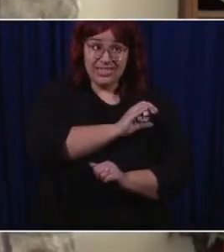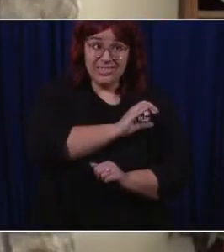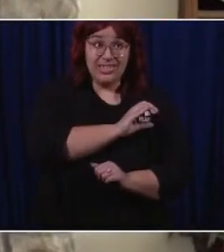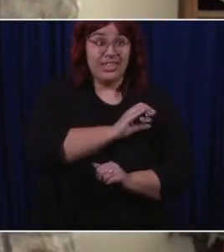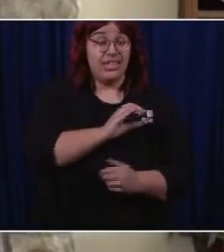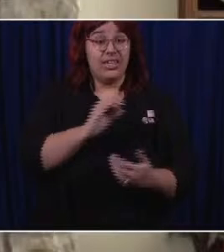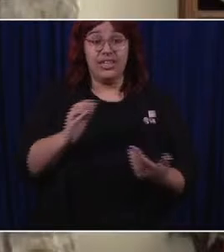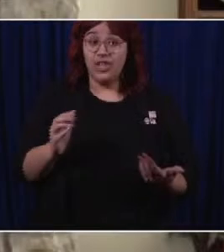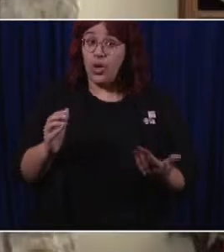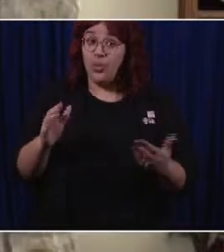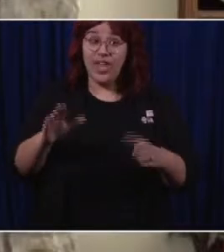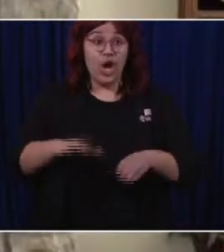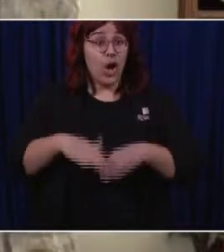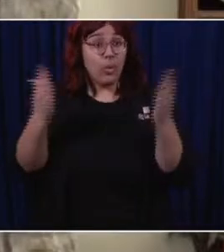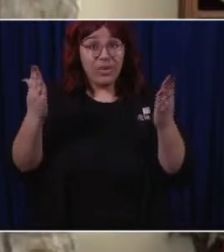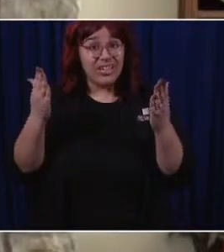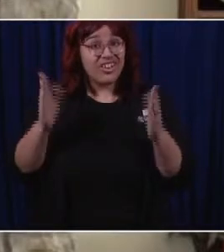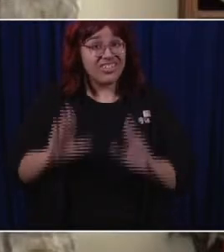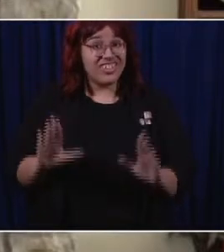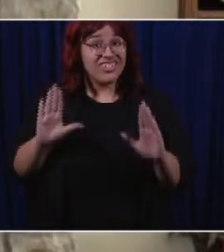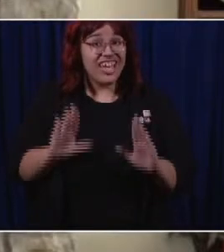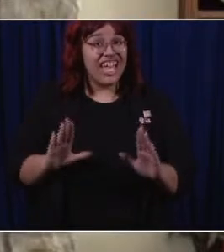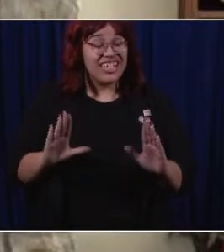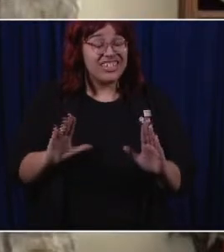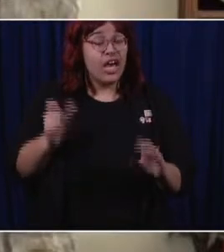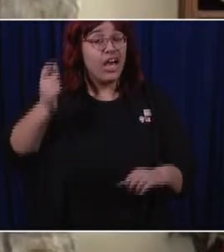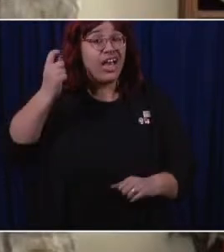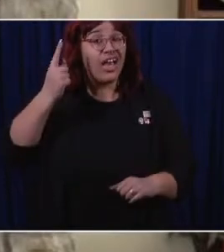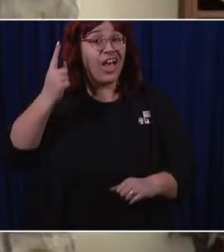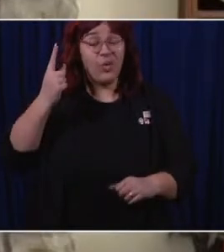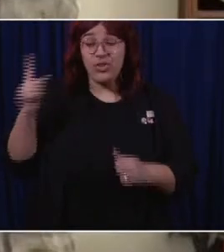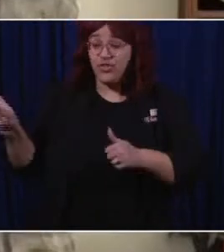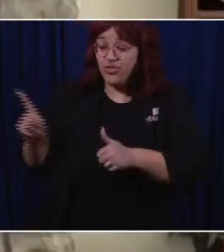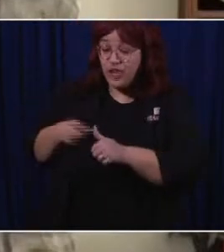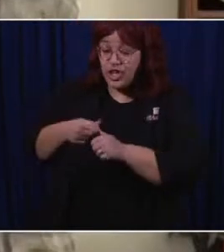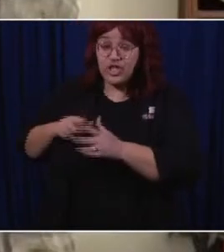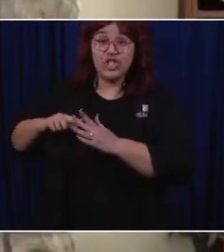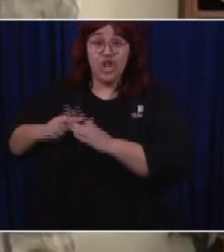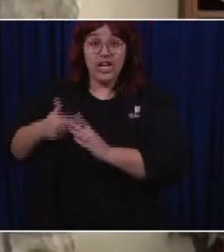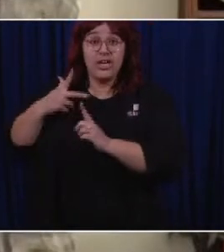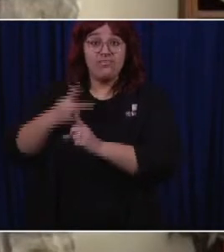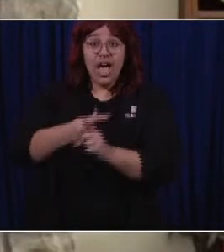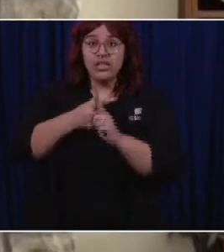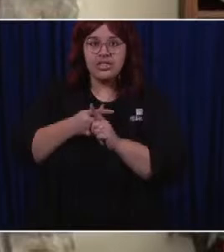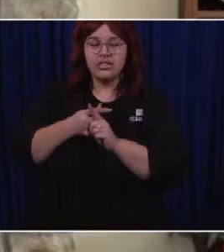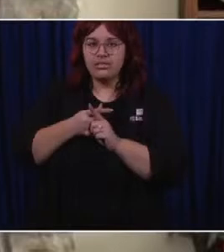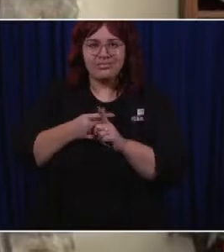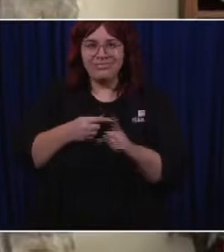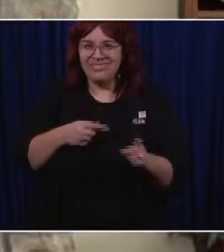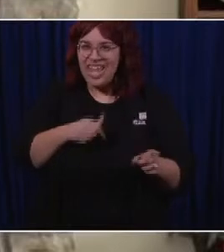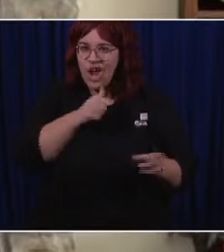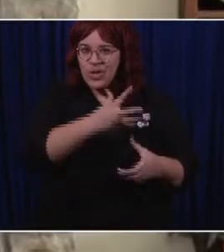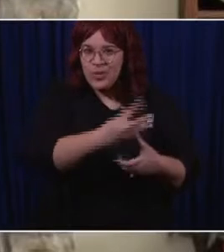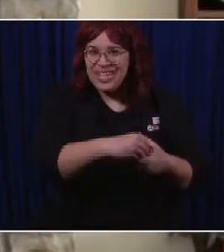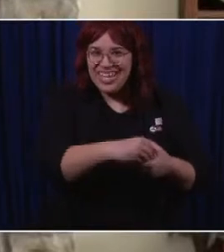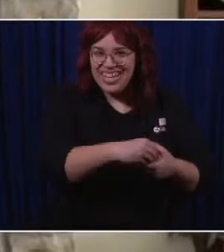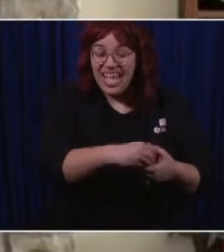So, this is, when we started this, we didn't have that. We're now getting into a pretty good rhythm and pretty